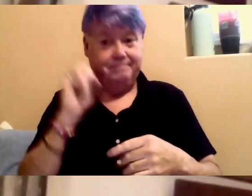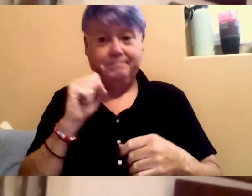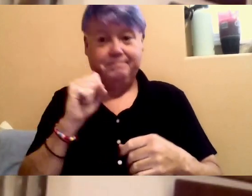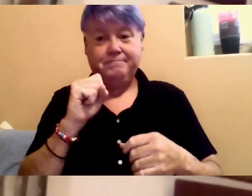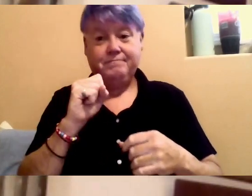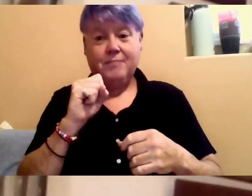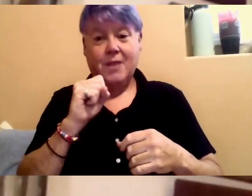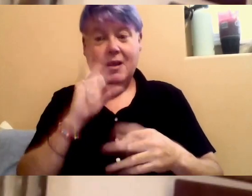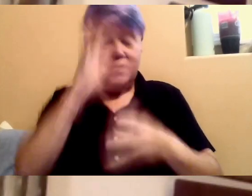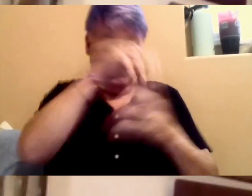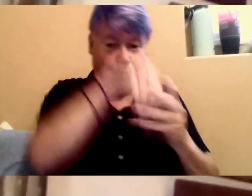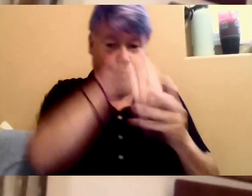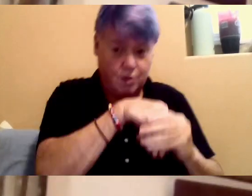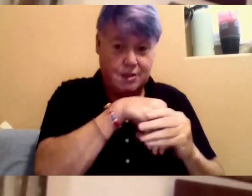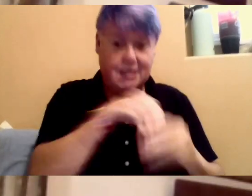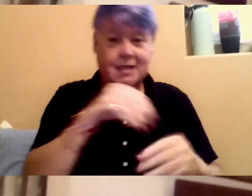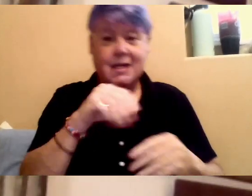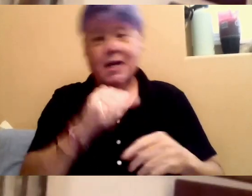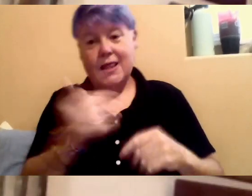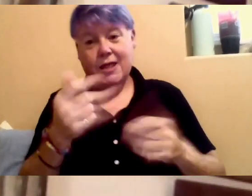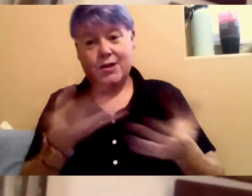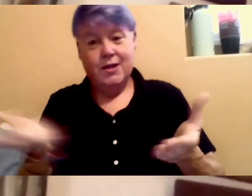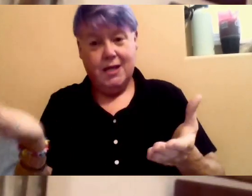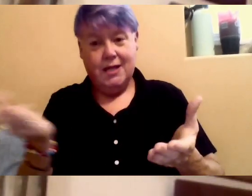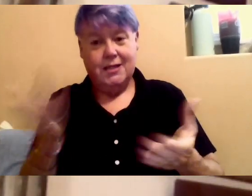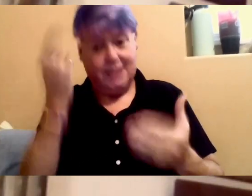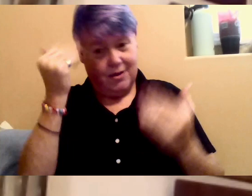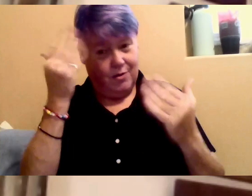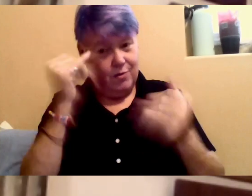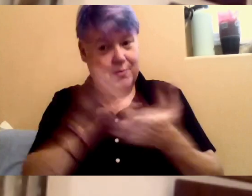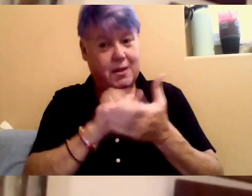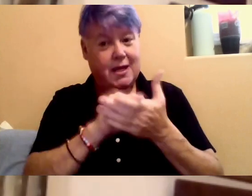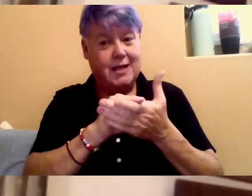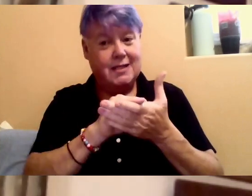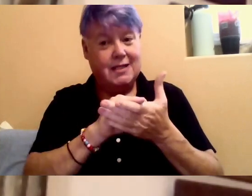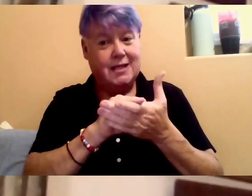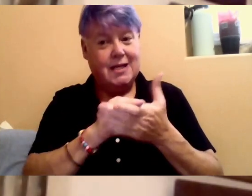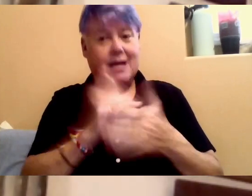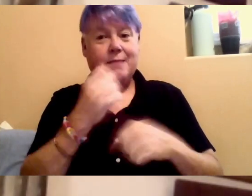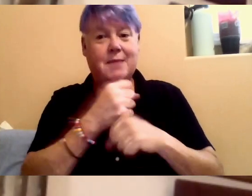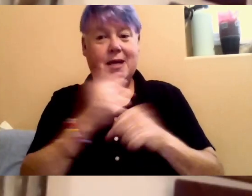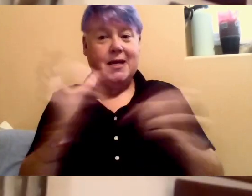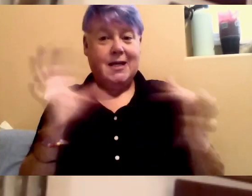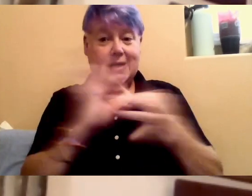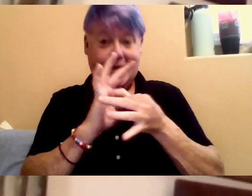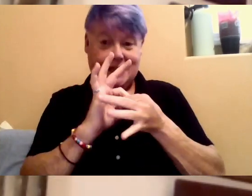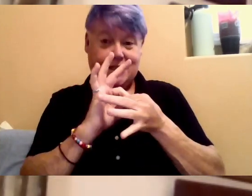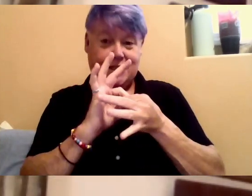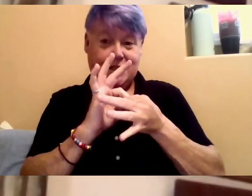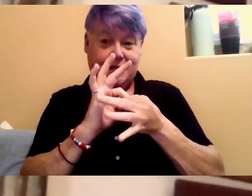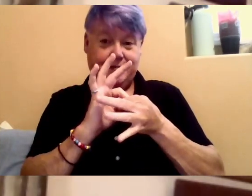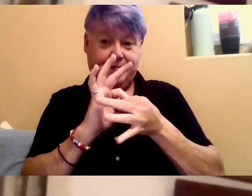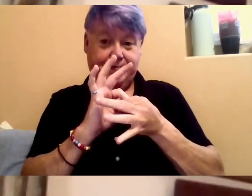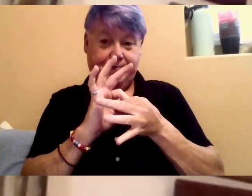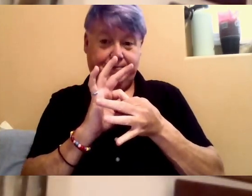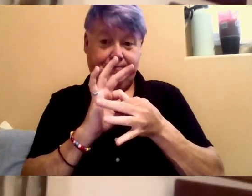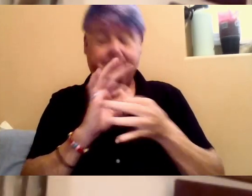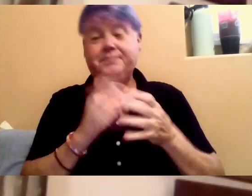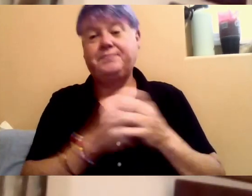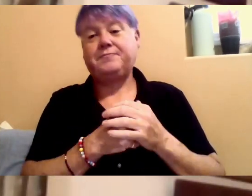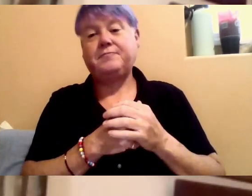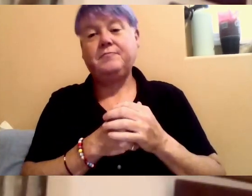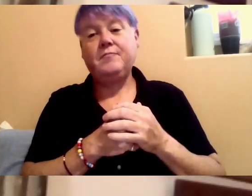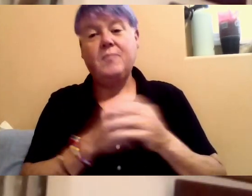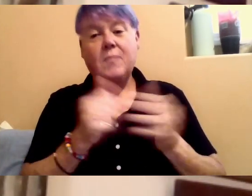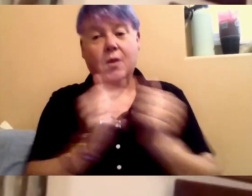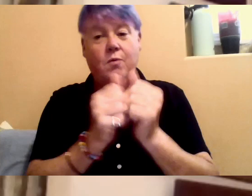immerse myself in other things and hope that I make connections. Now, with this book,